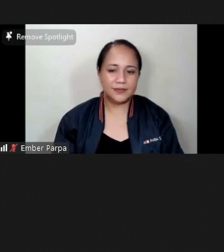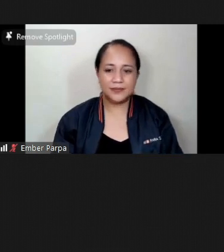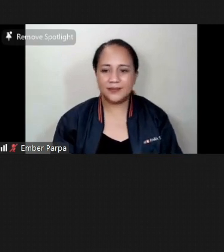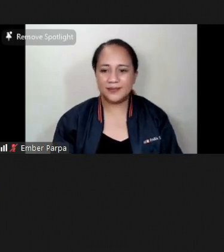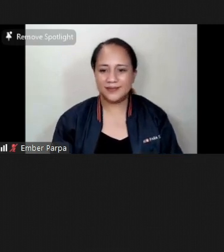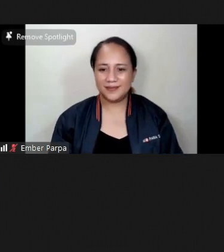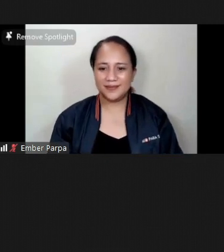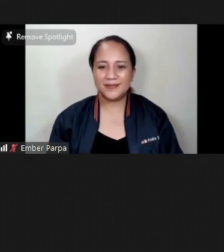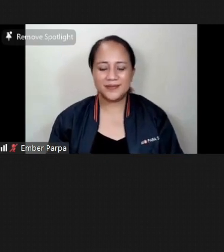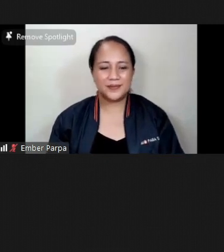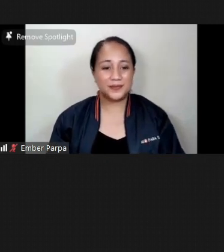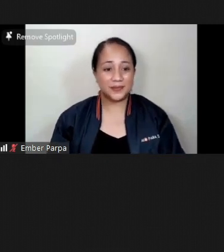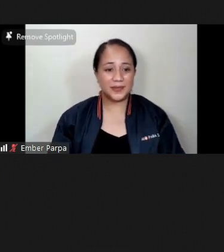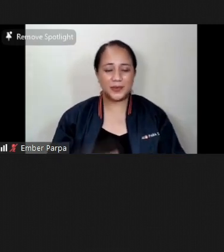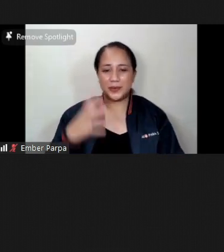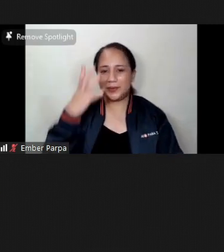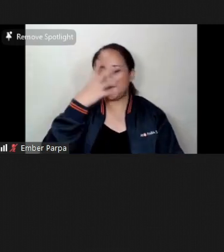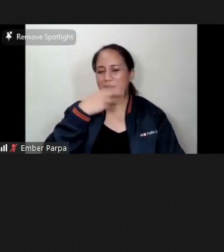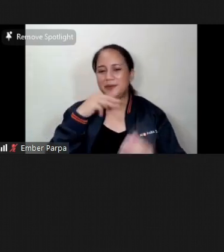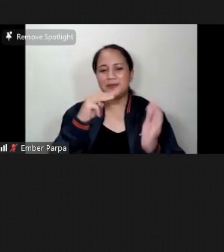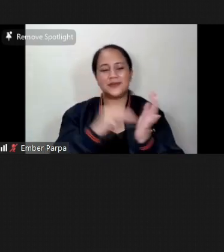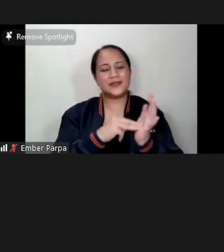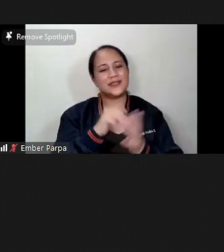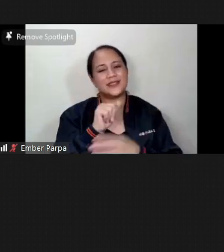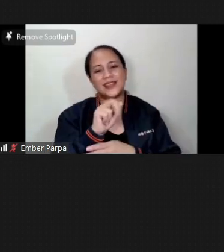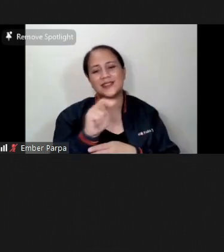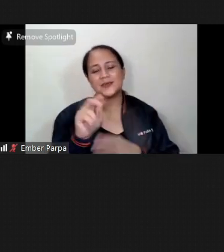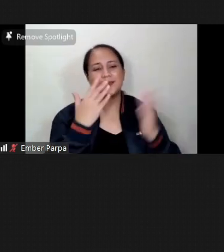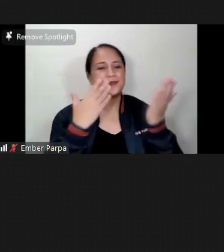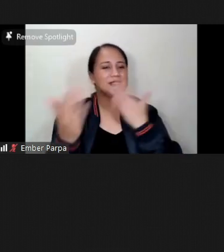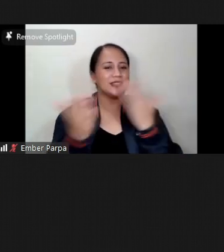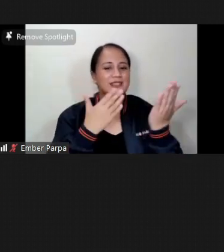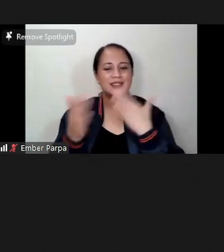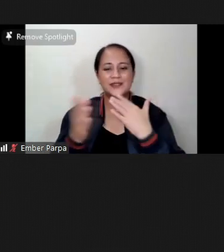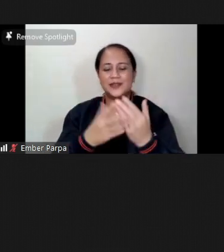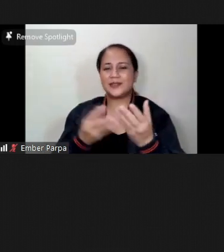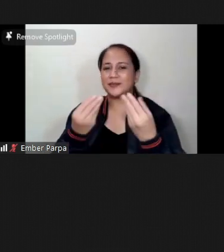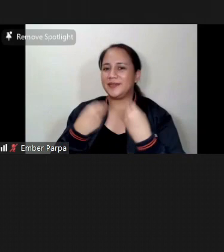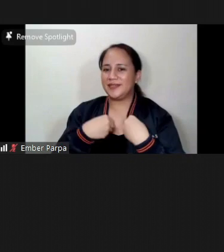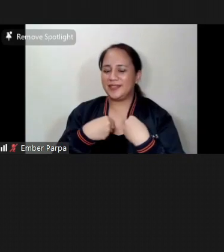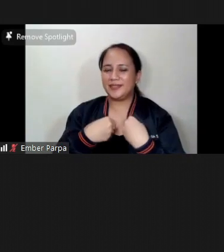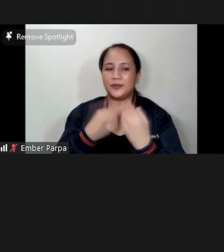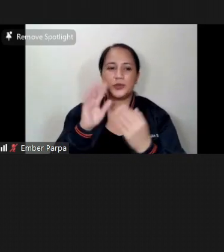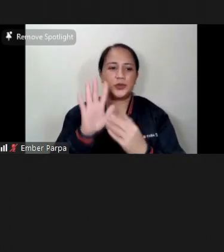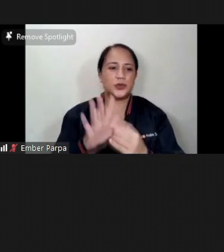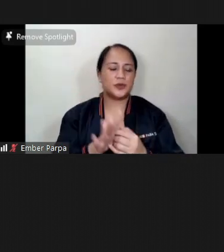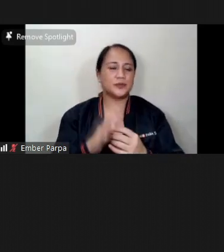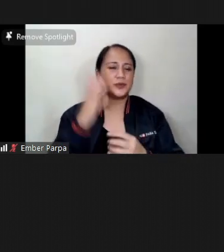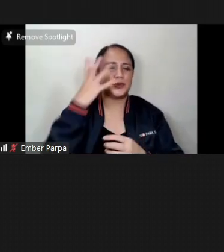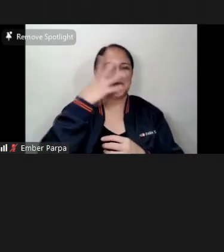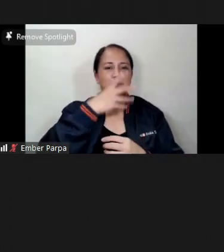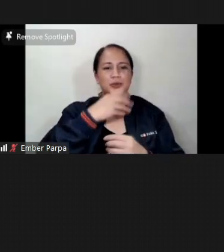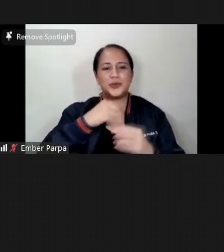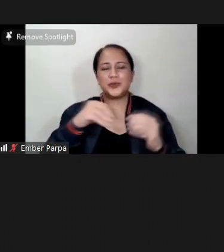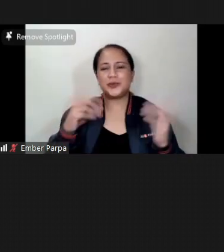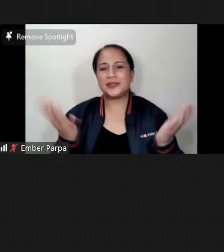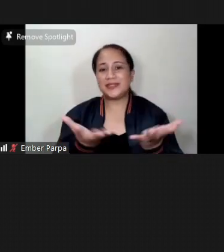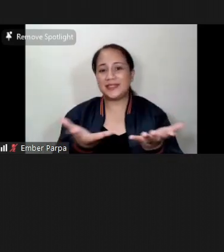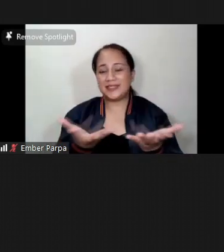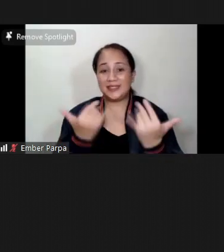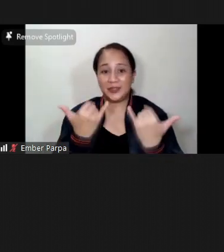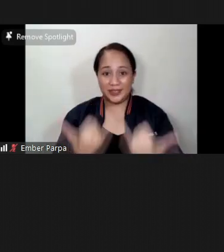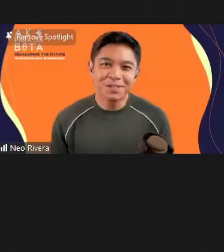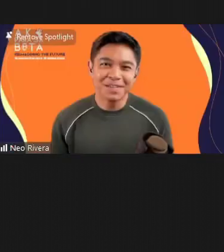Beautiful, beautiful message, Miss Ann. Thank you so much for gracing us with your beauty and presence